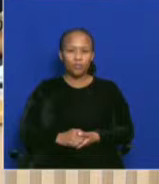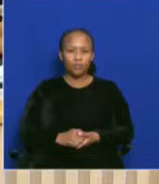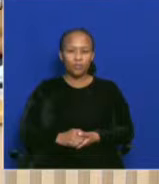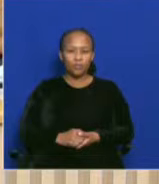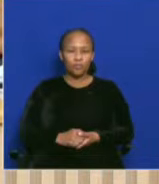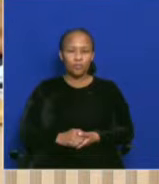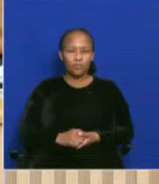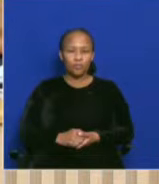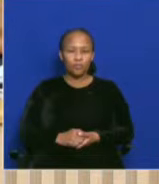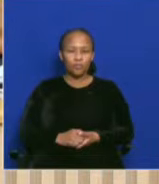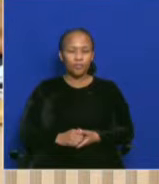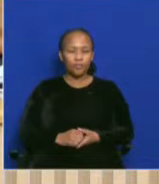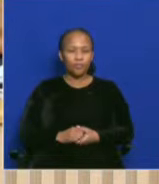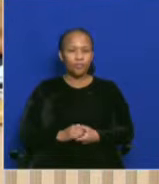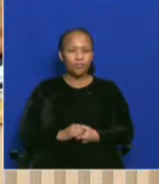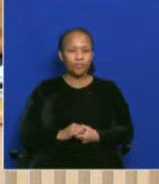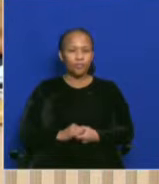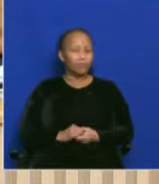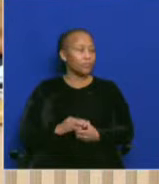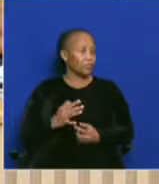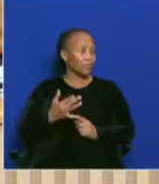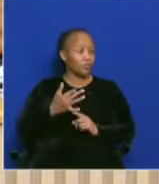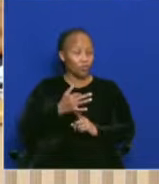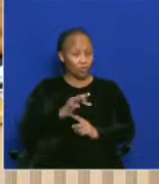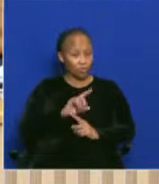conduct and